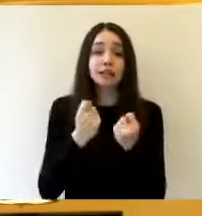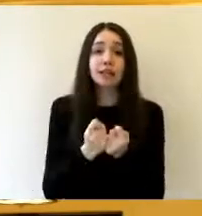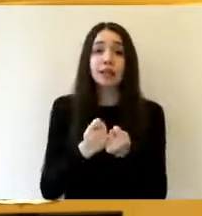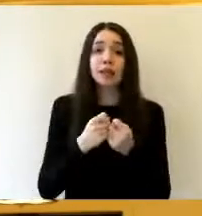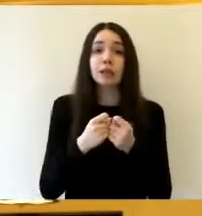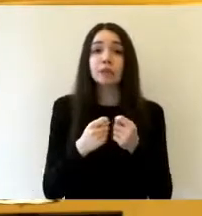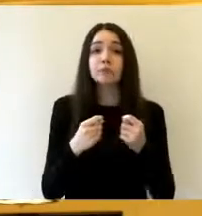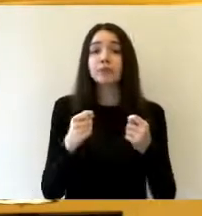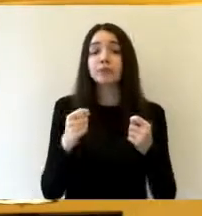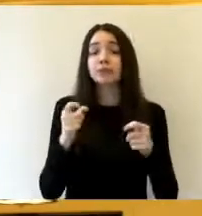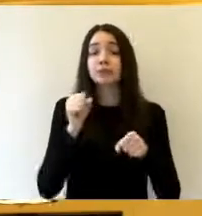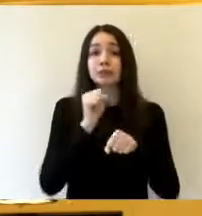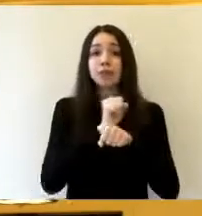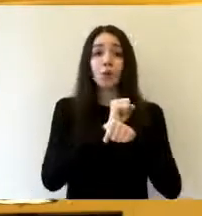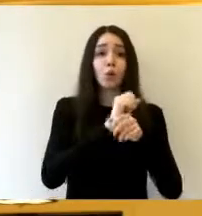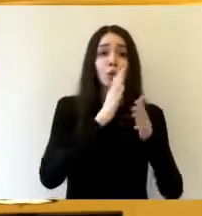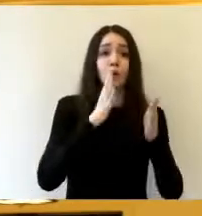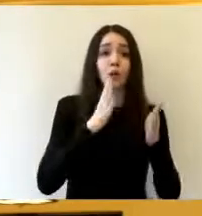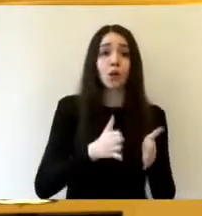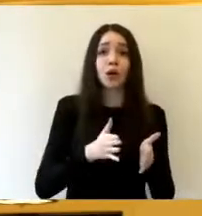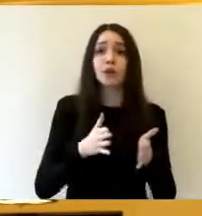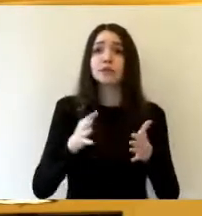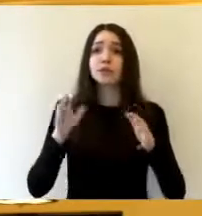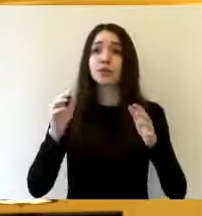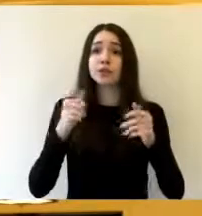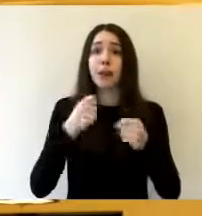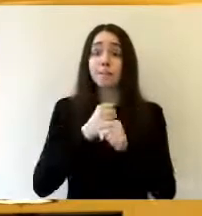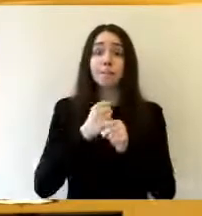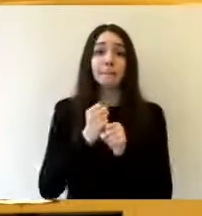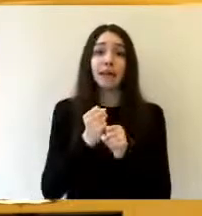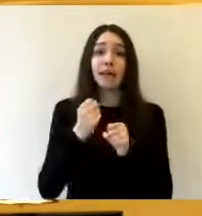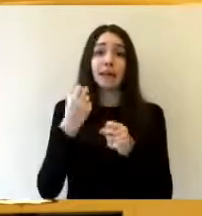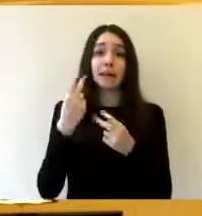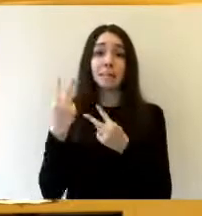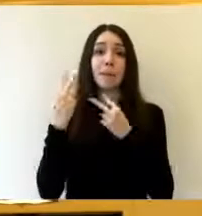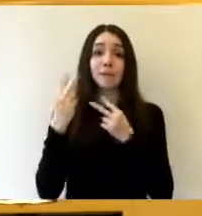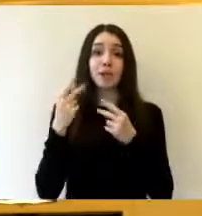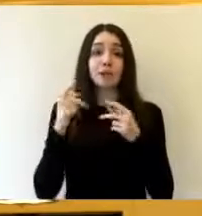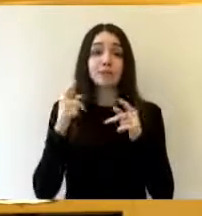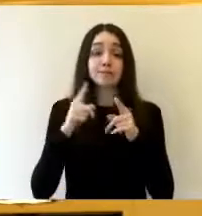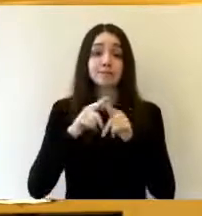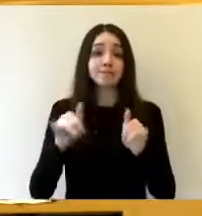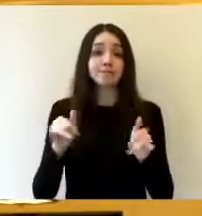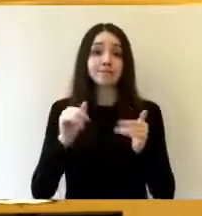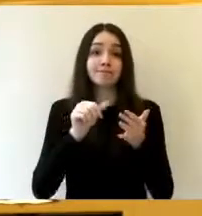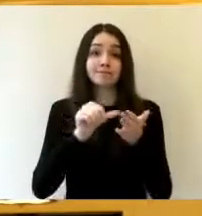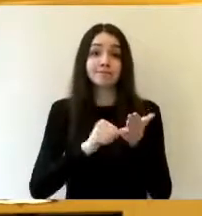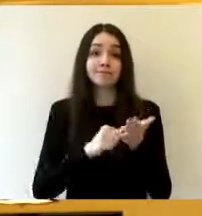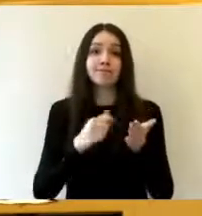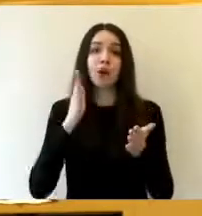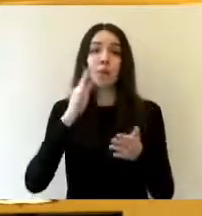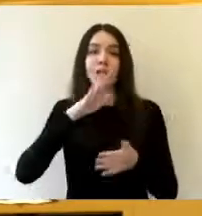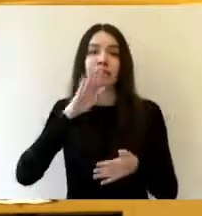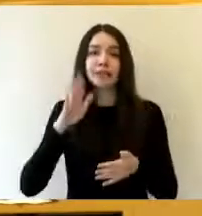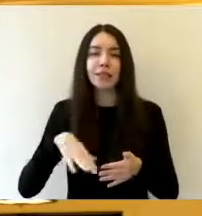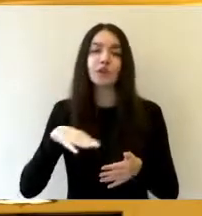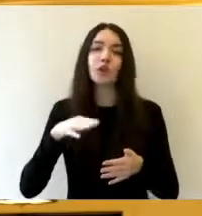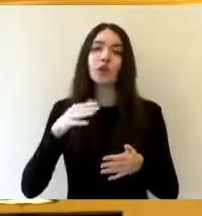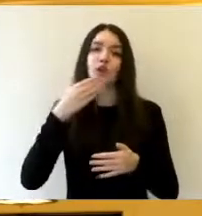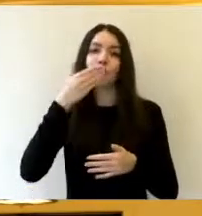these places. They made memories. You know, I will never forget carving the name of the 34th president into this stone